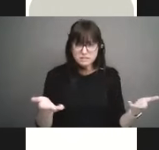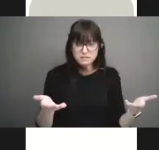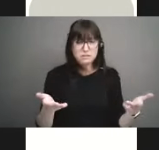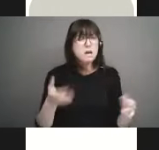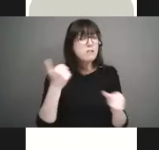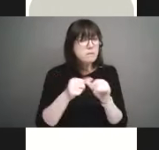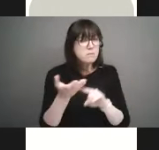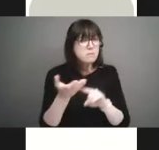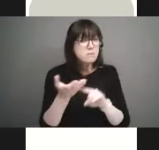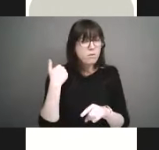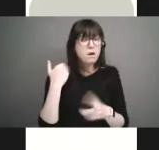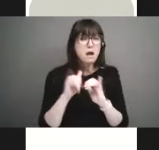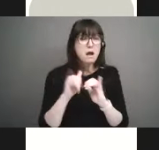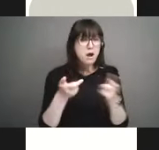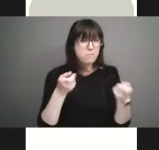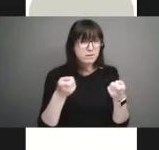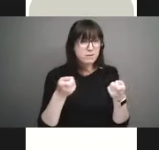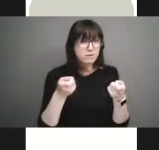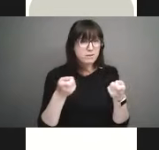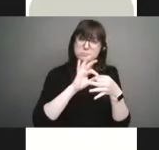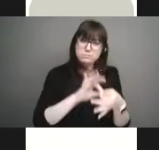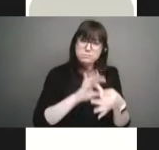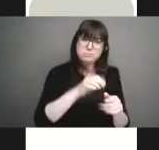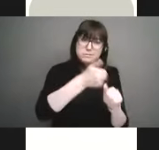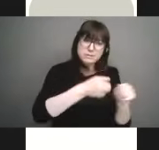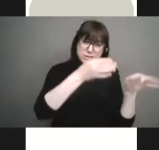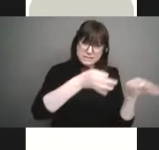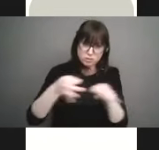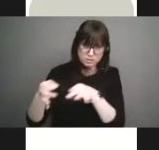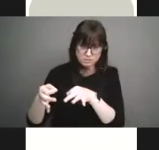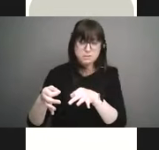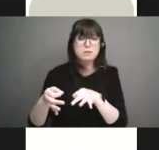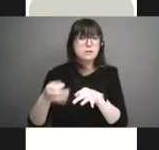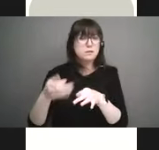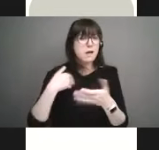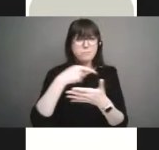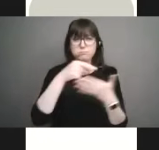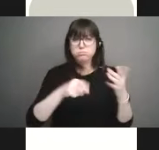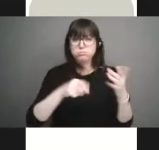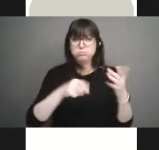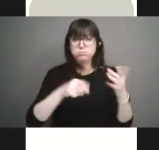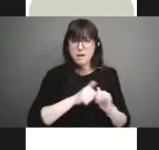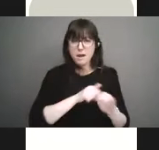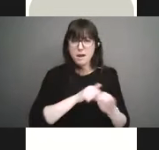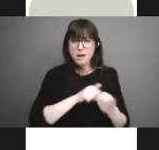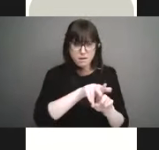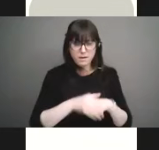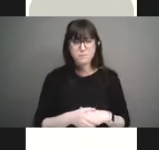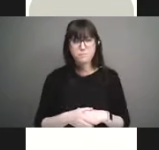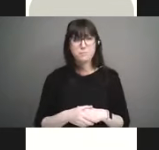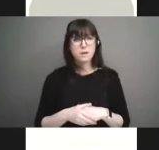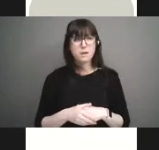that capacity is decision specific, and there are different factors to apply. With respect to the capacity to